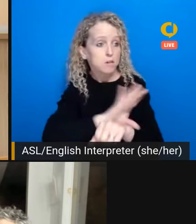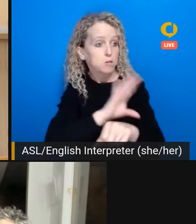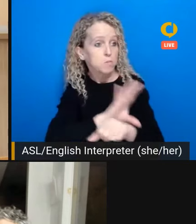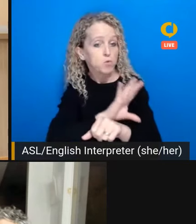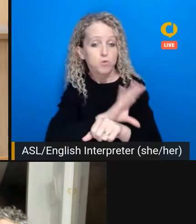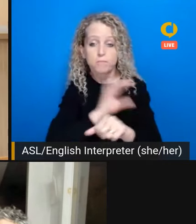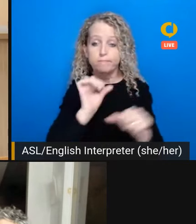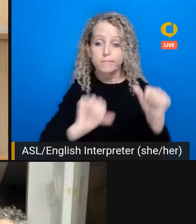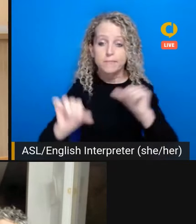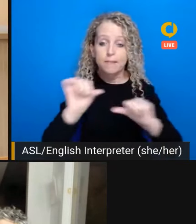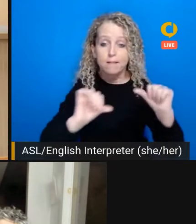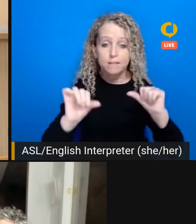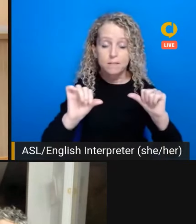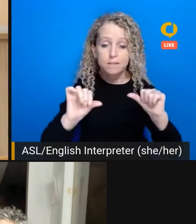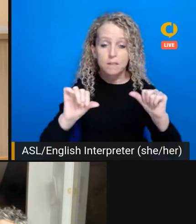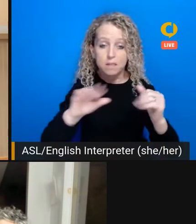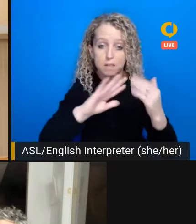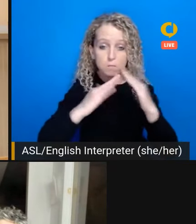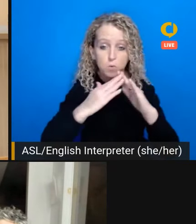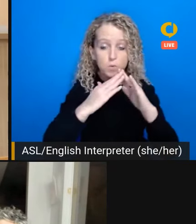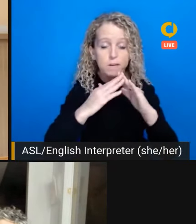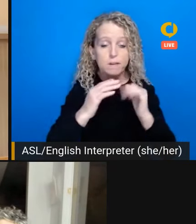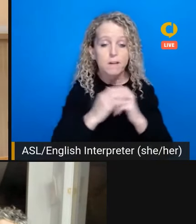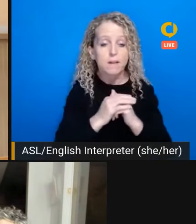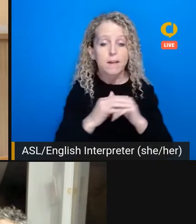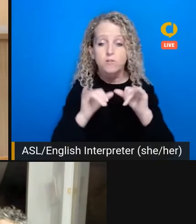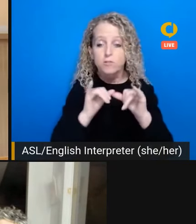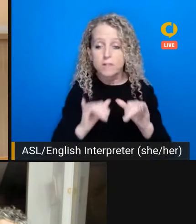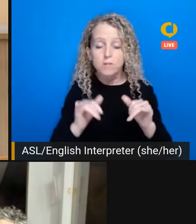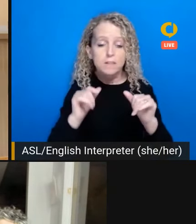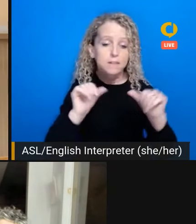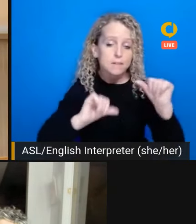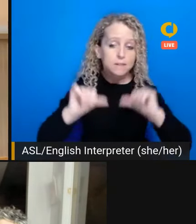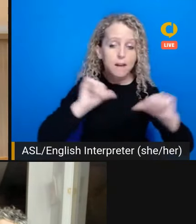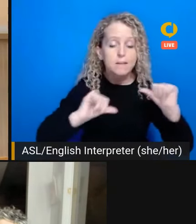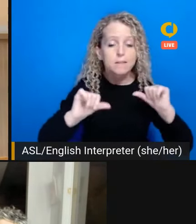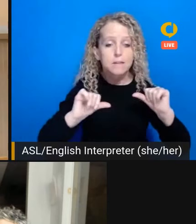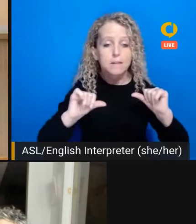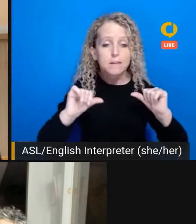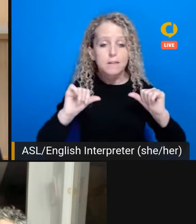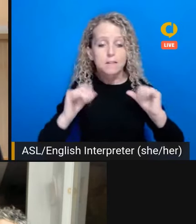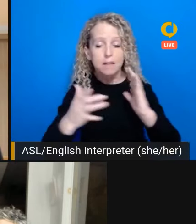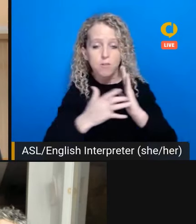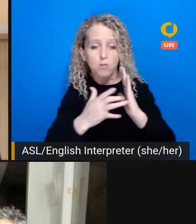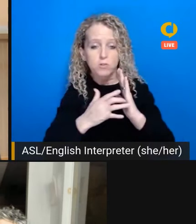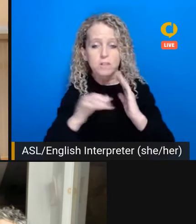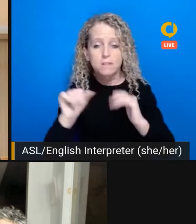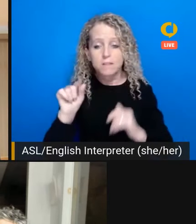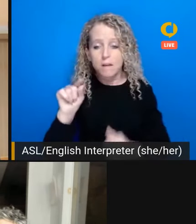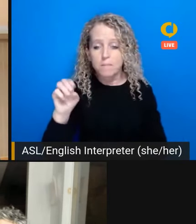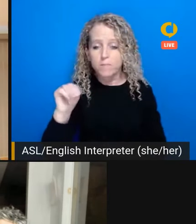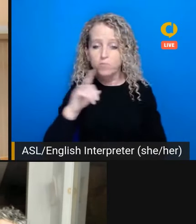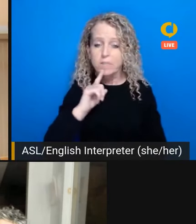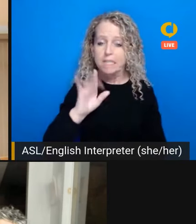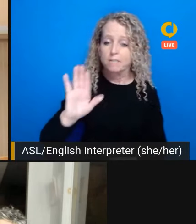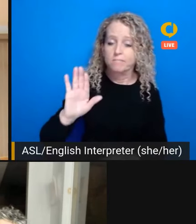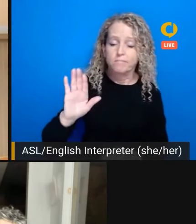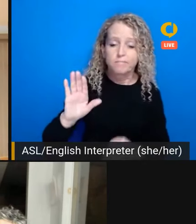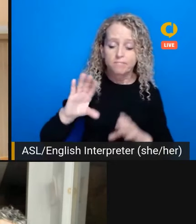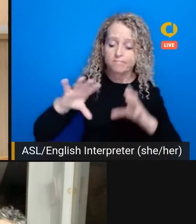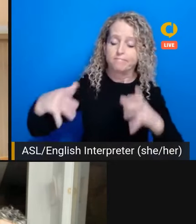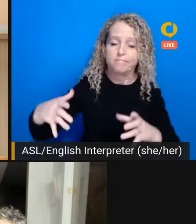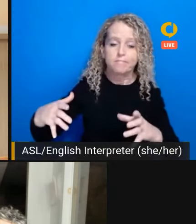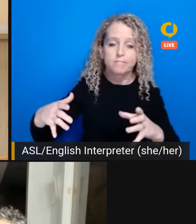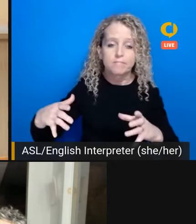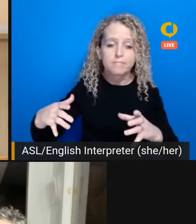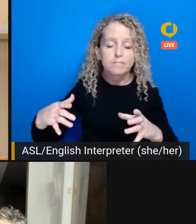community, and to my mind, engineering, science, technology, STEM topics as a whole, actually started a really